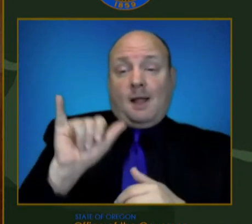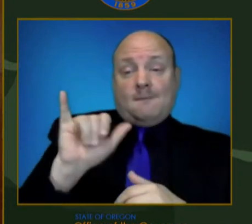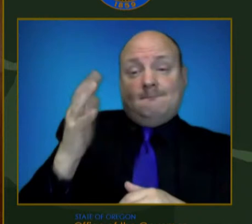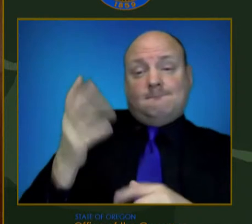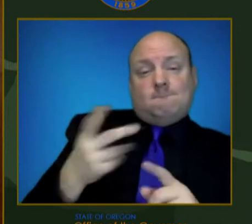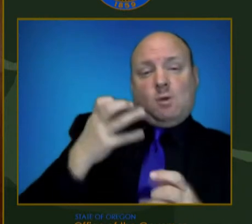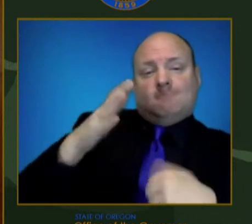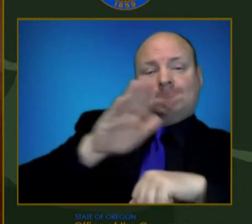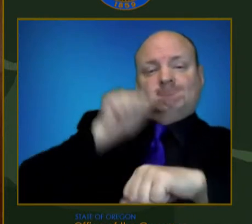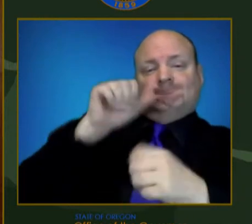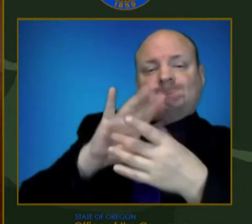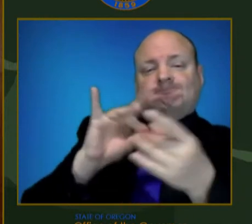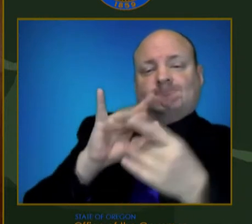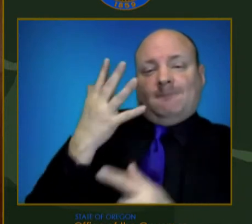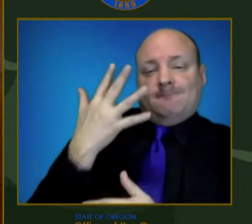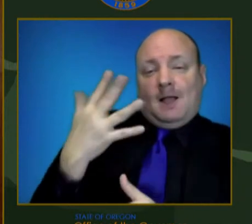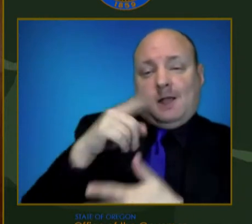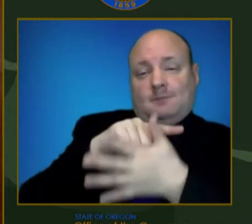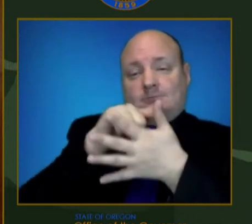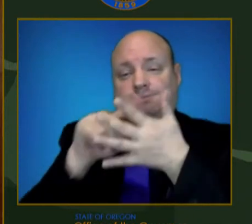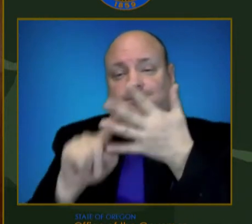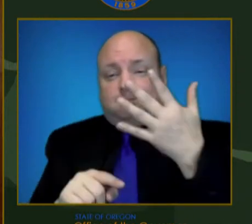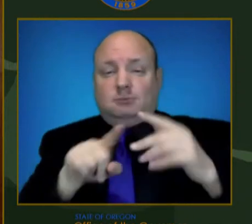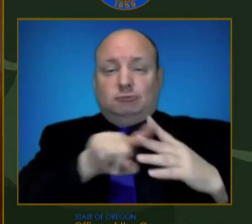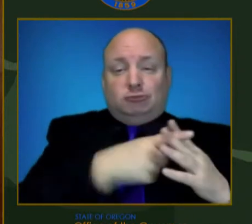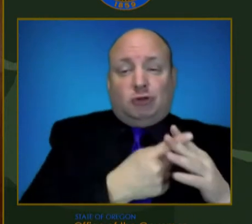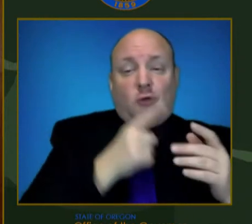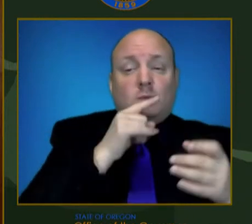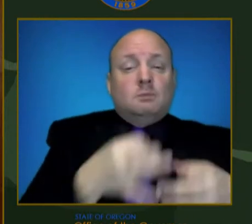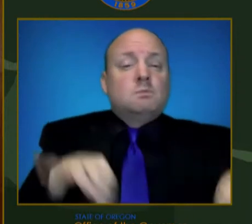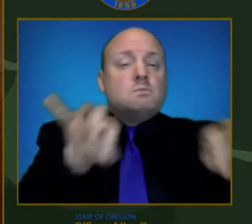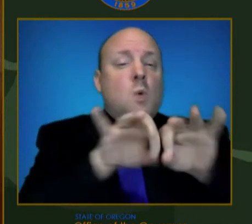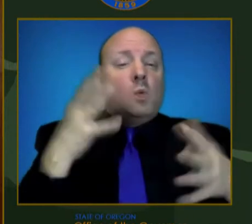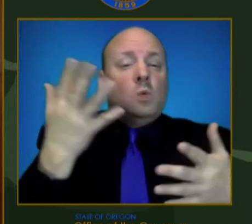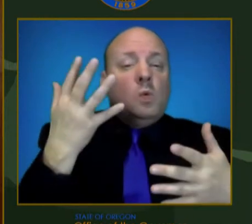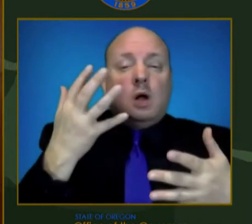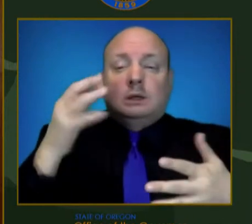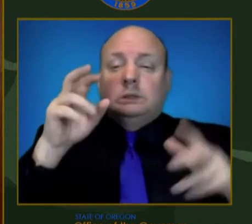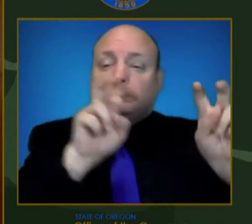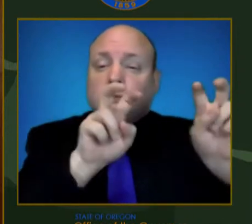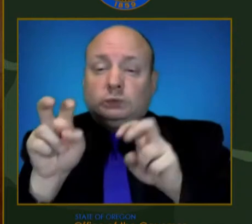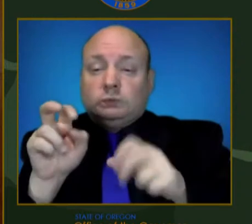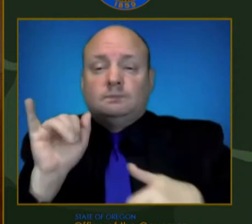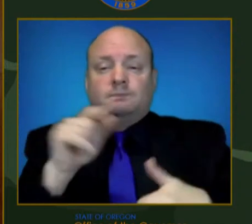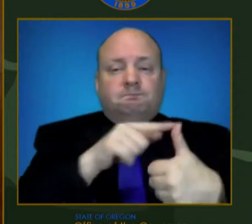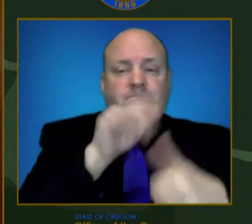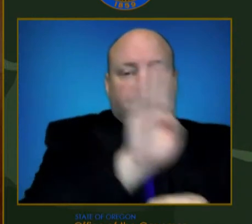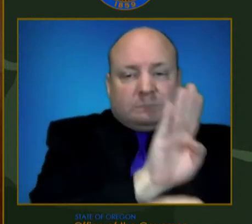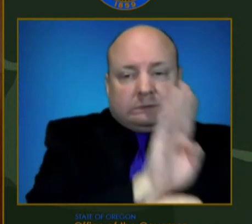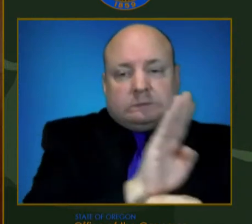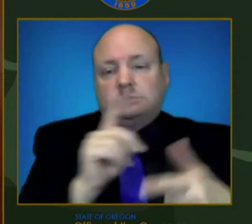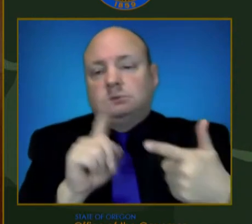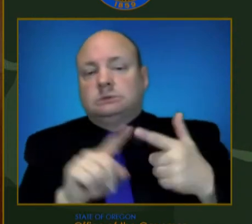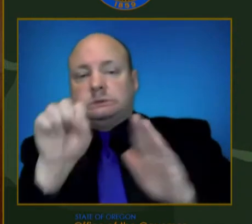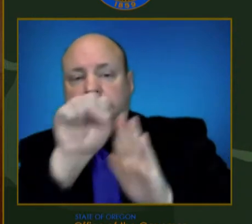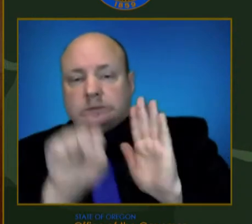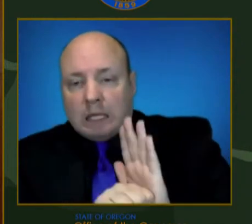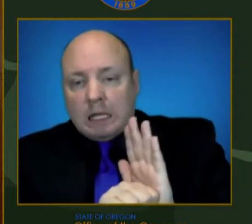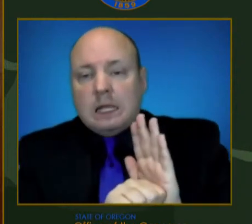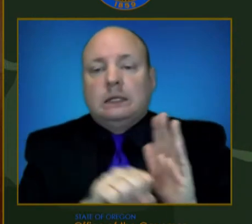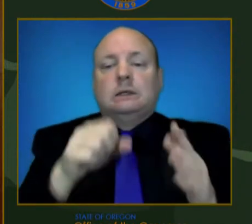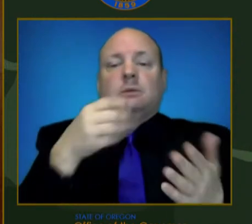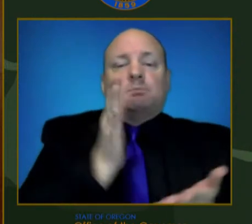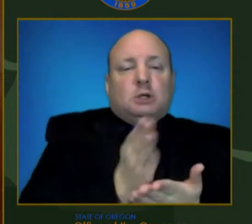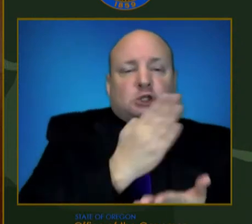hit to address critical issues like providing assistance for our businesses, balancing the state budget, and